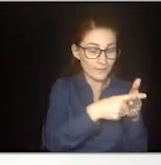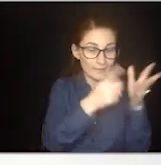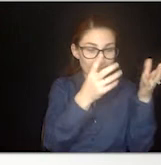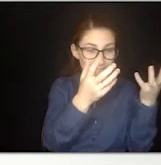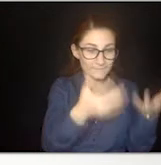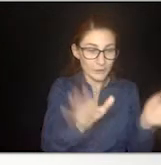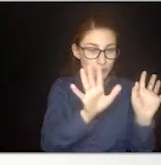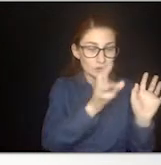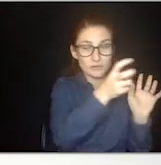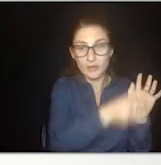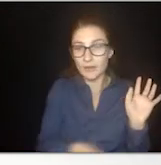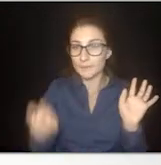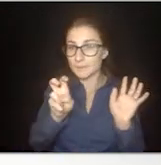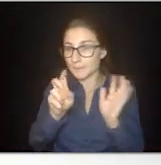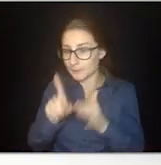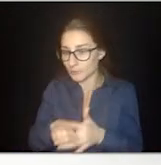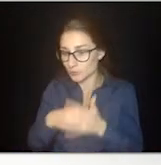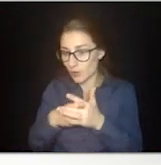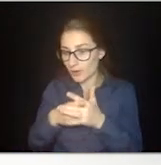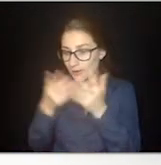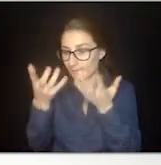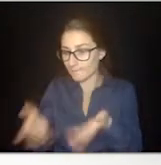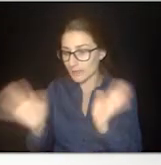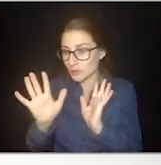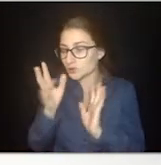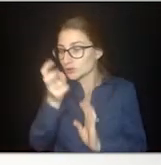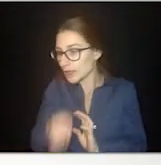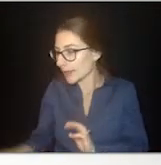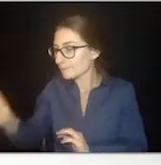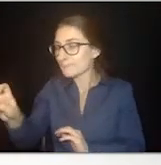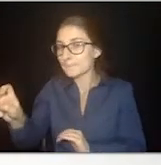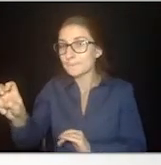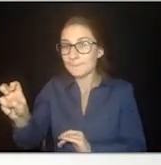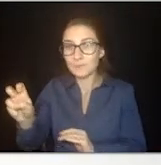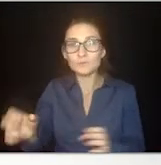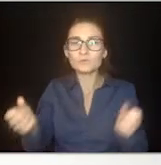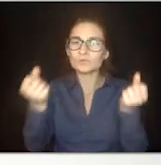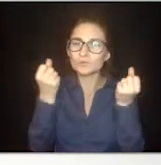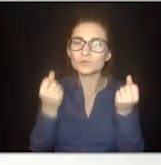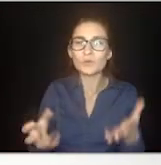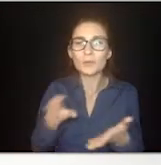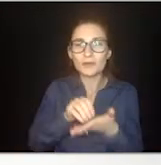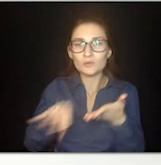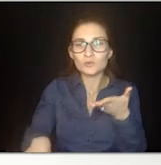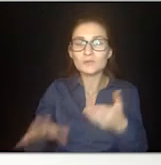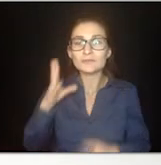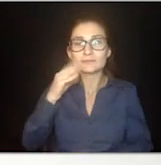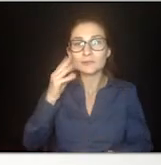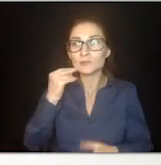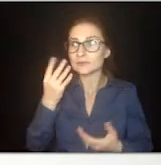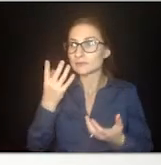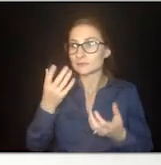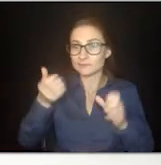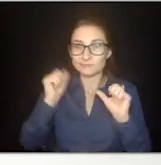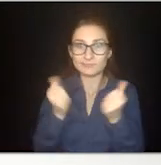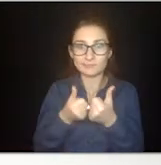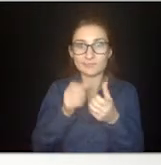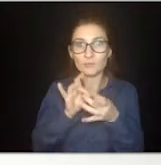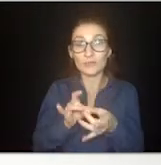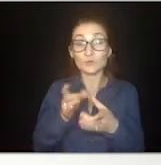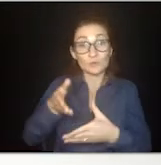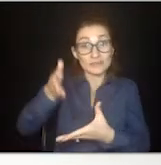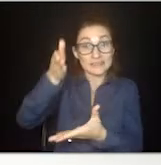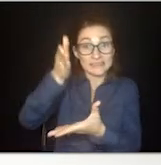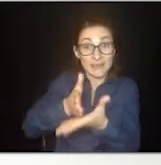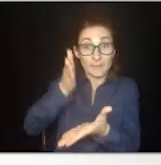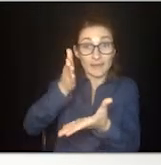finish. Okay, and then we know so many of our kids have major problems when it comes to stopping a